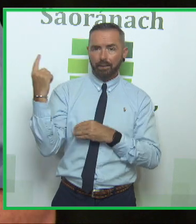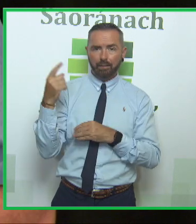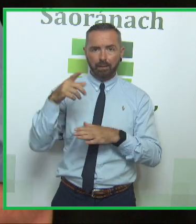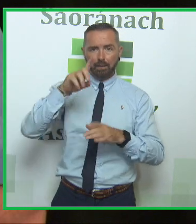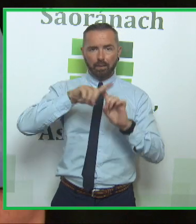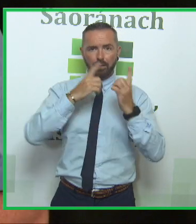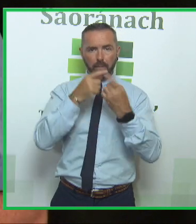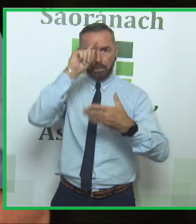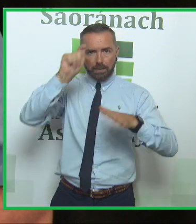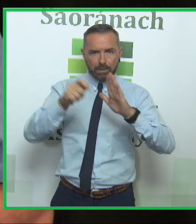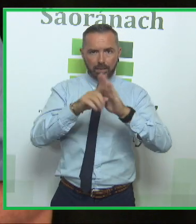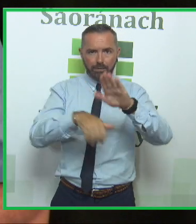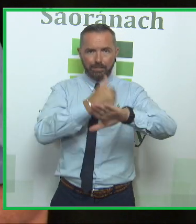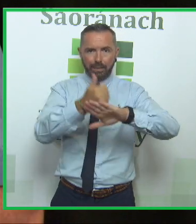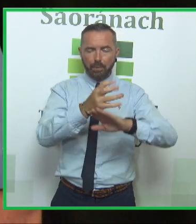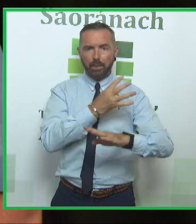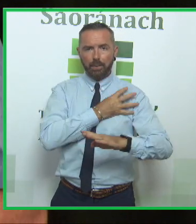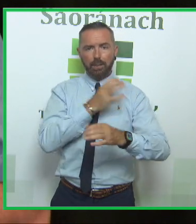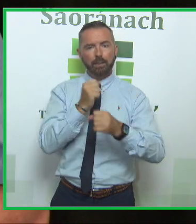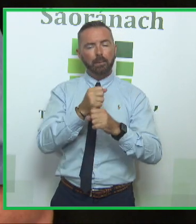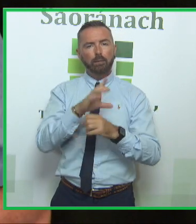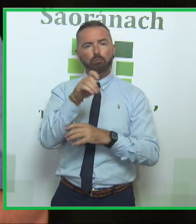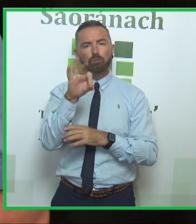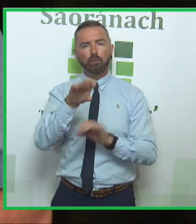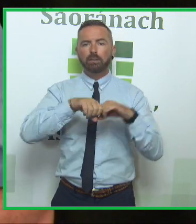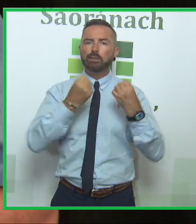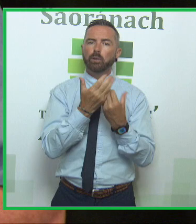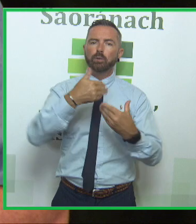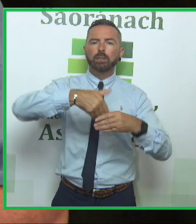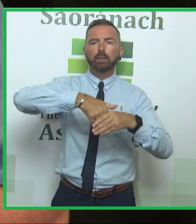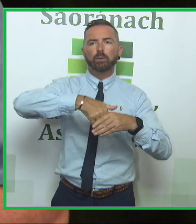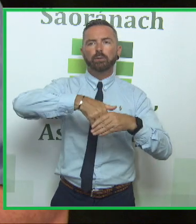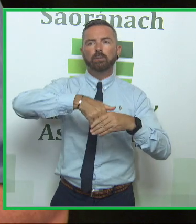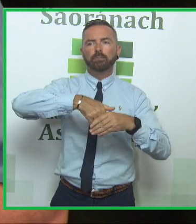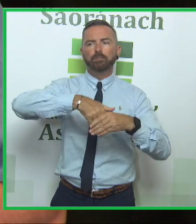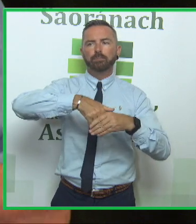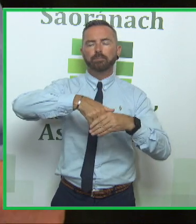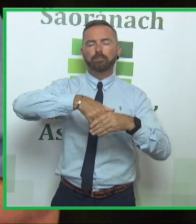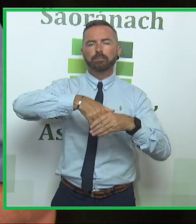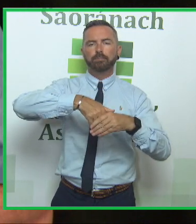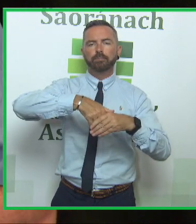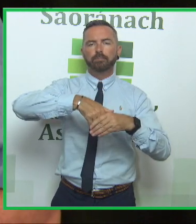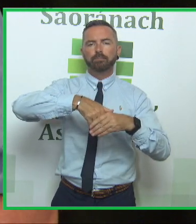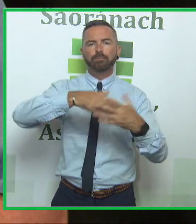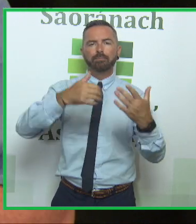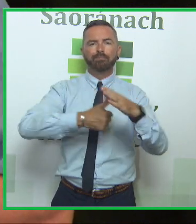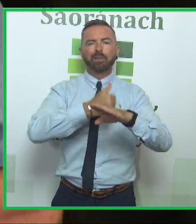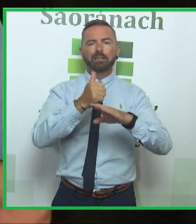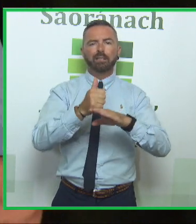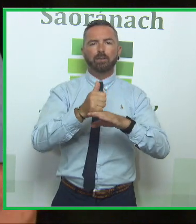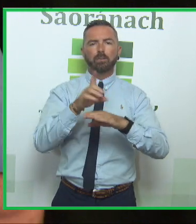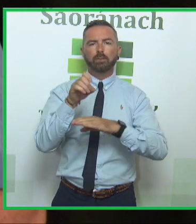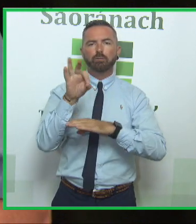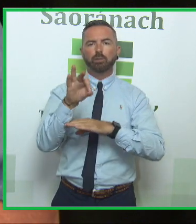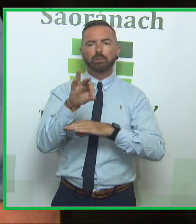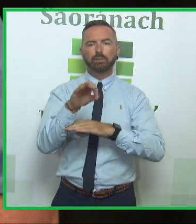Taoiseach set up a committee on drugs, social inclusion, and local drugs task forces,